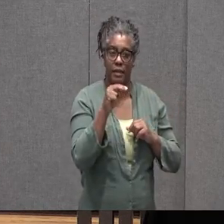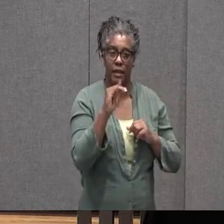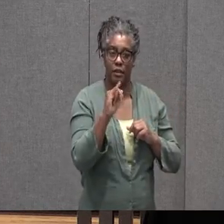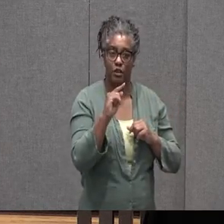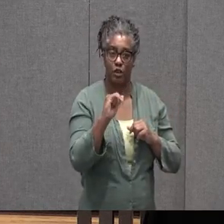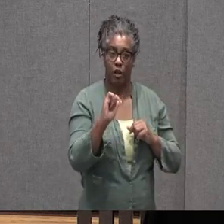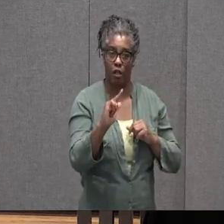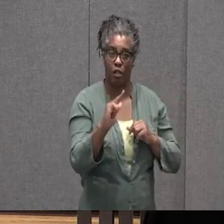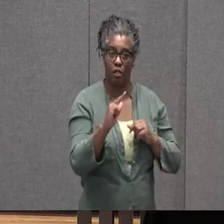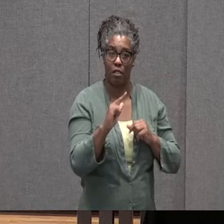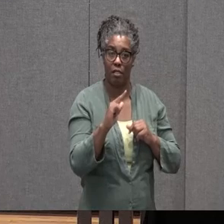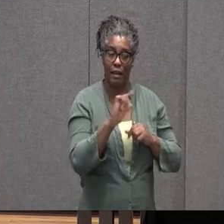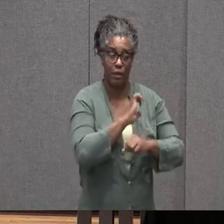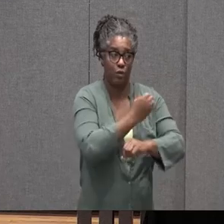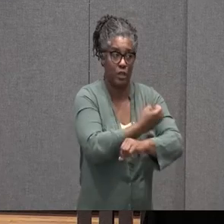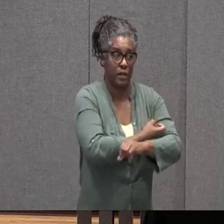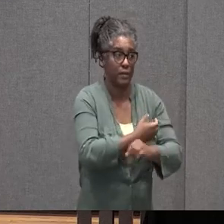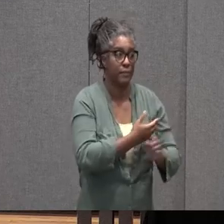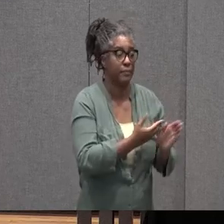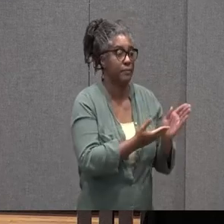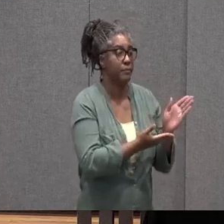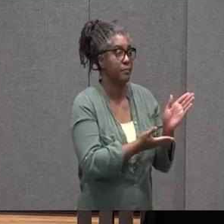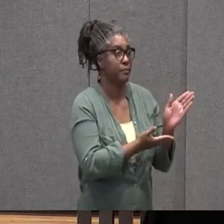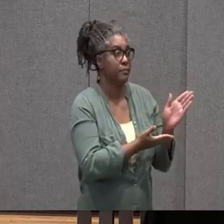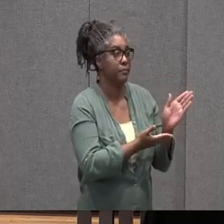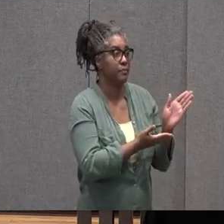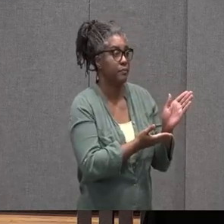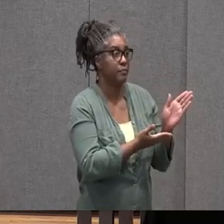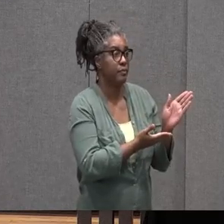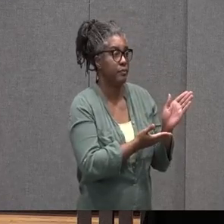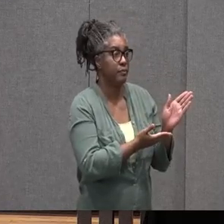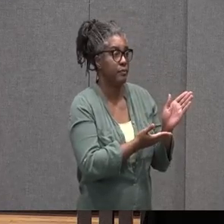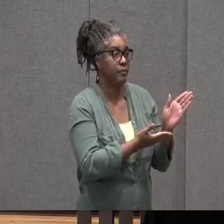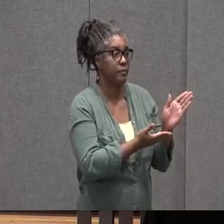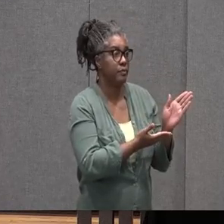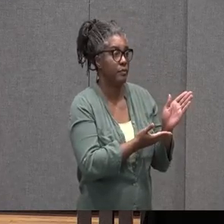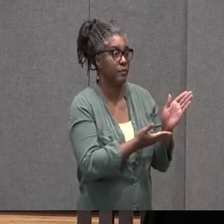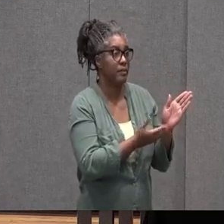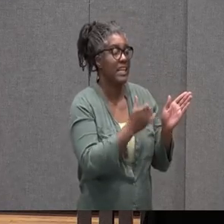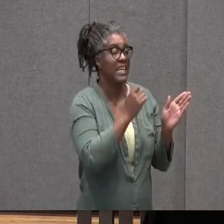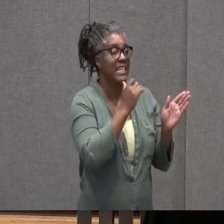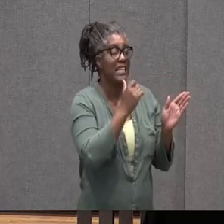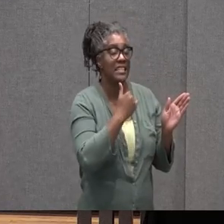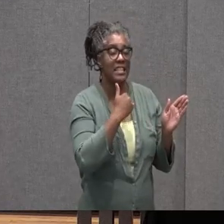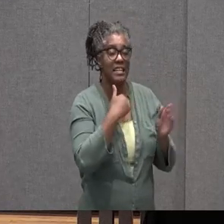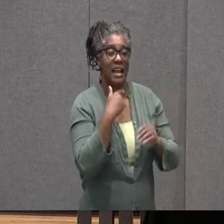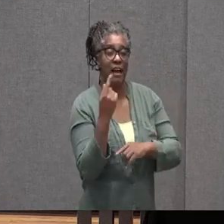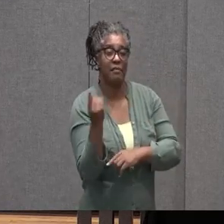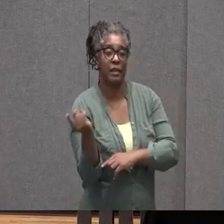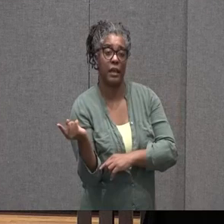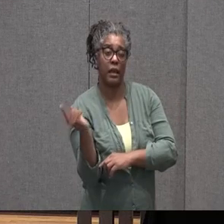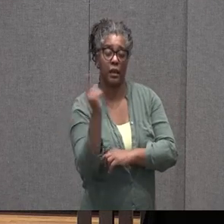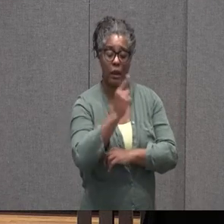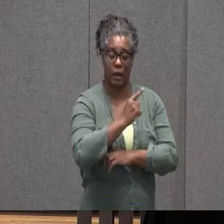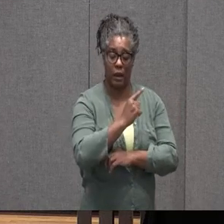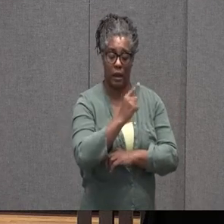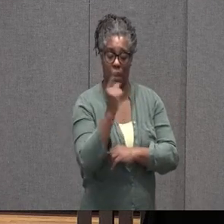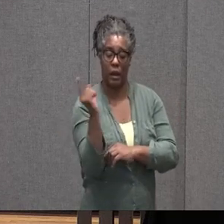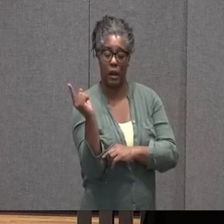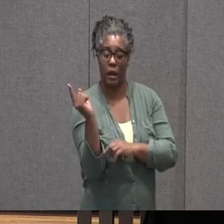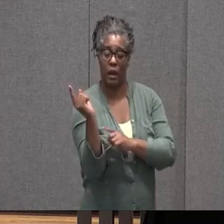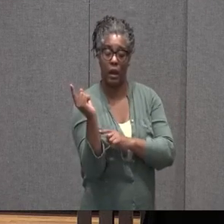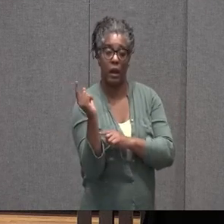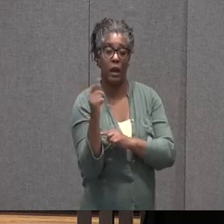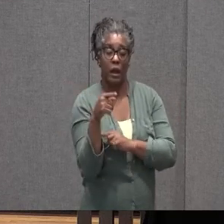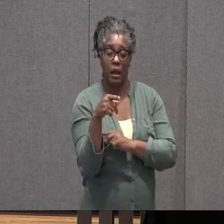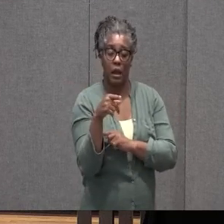have a pivot arm or a fulcrum. It had the stored energy and the kinetic energy, but I wanted